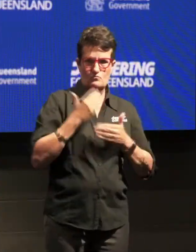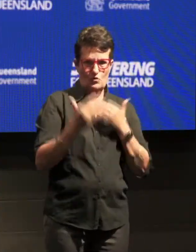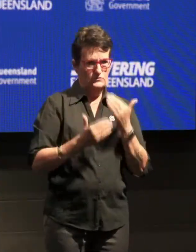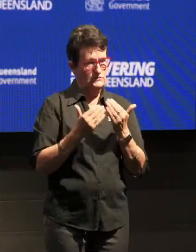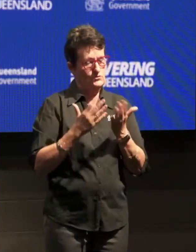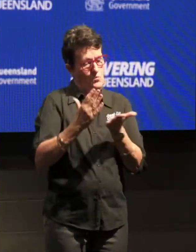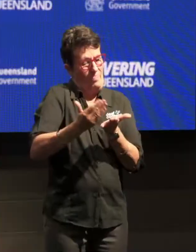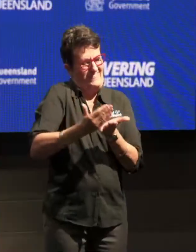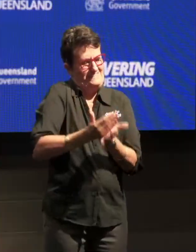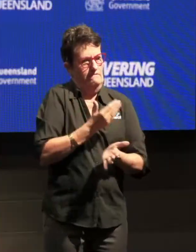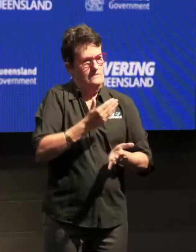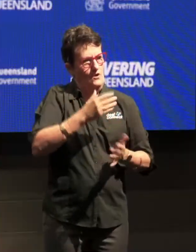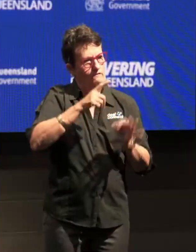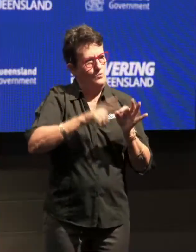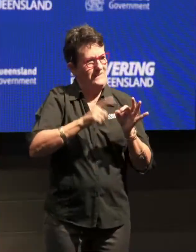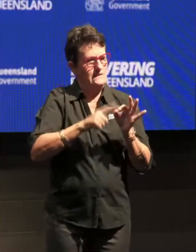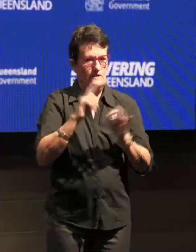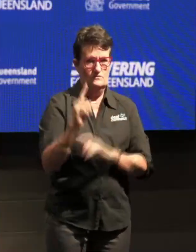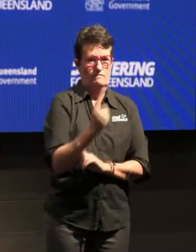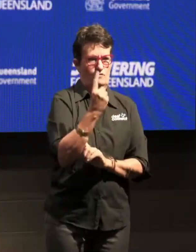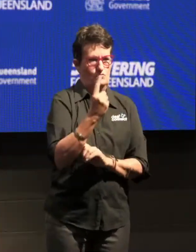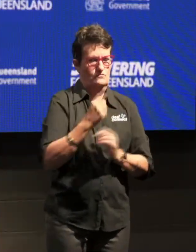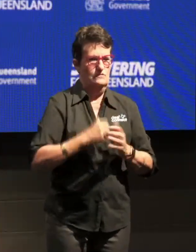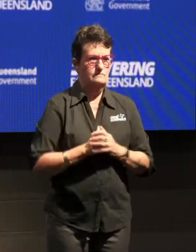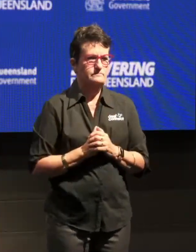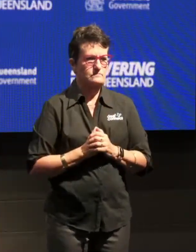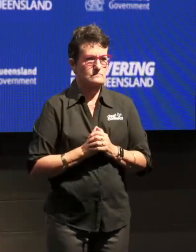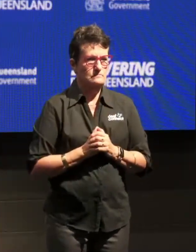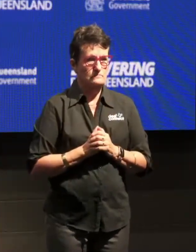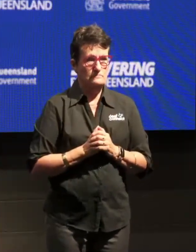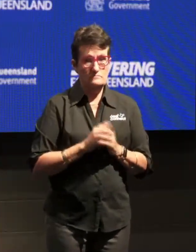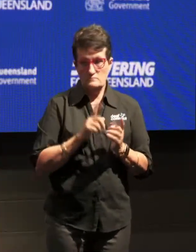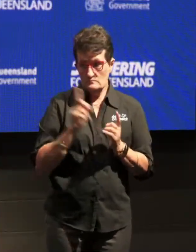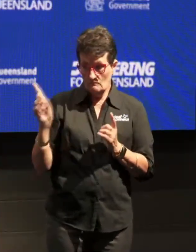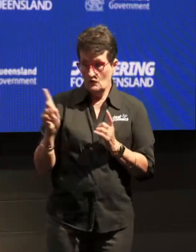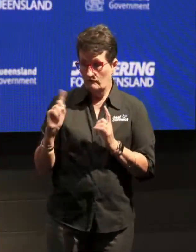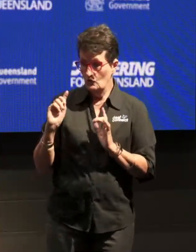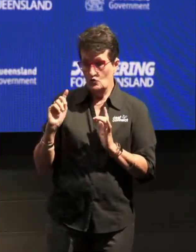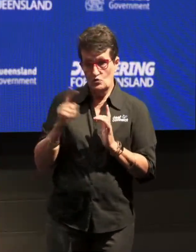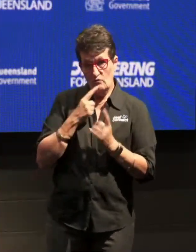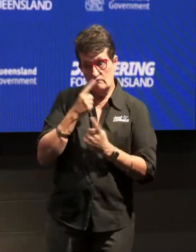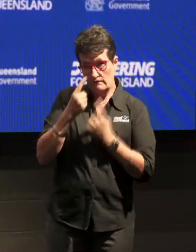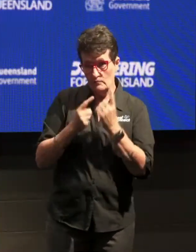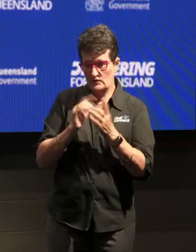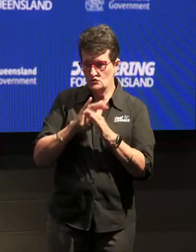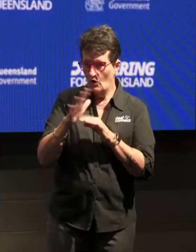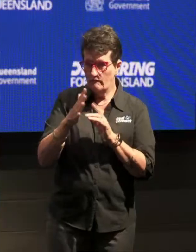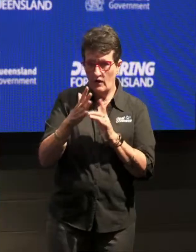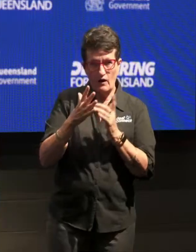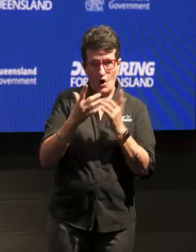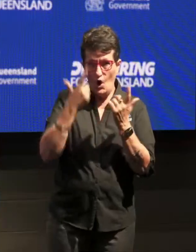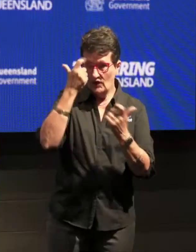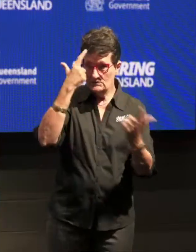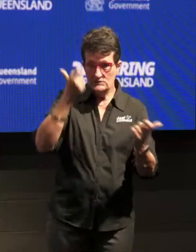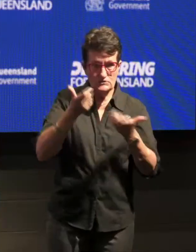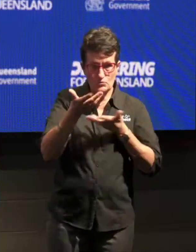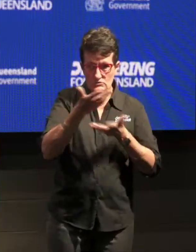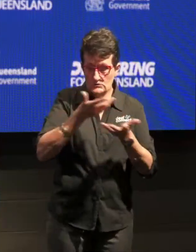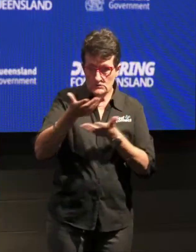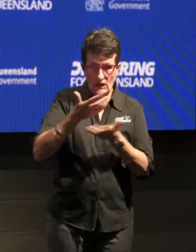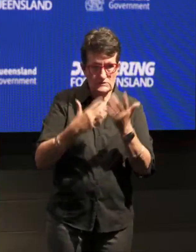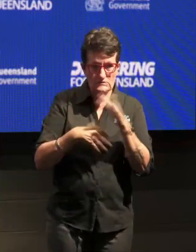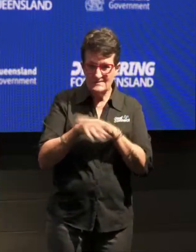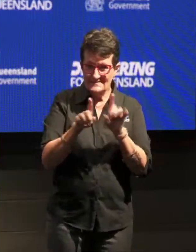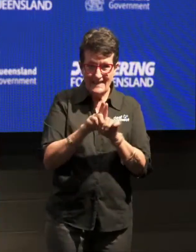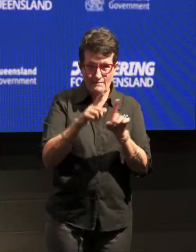safety of people at the forefront. Have you been briefed about what proposals were discussed in that meeting? Was it the same as the